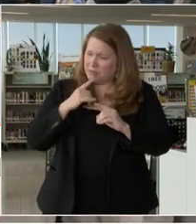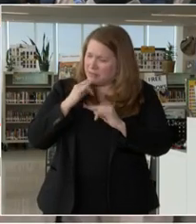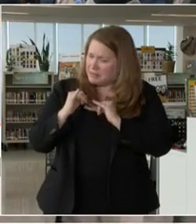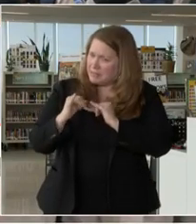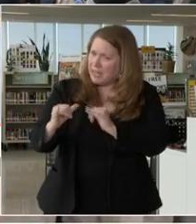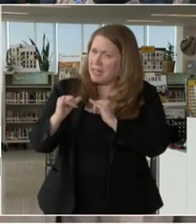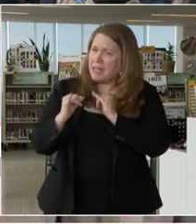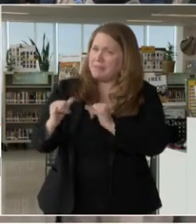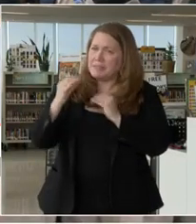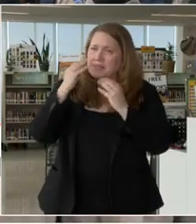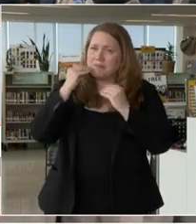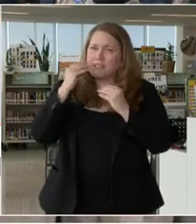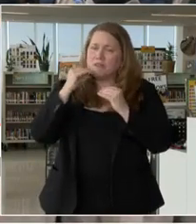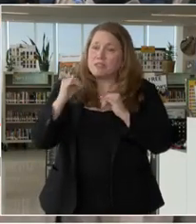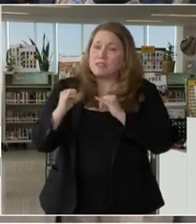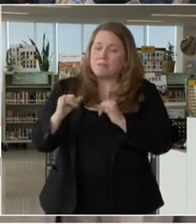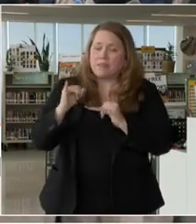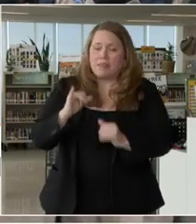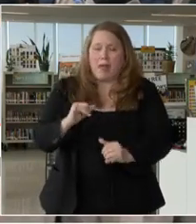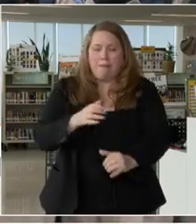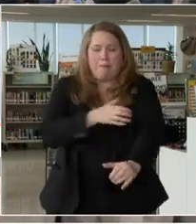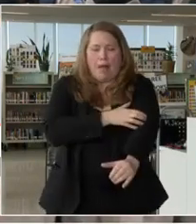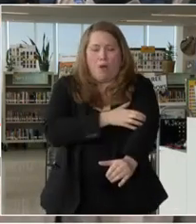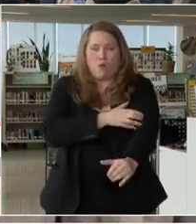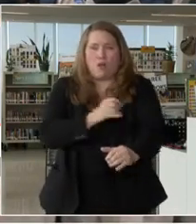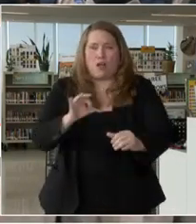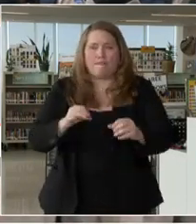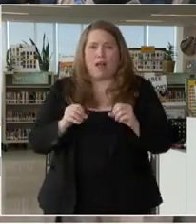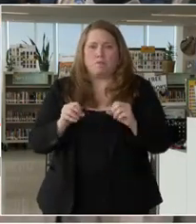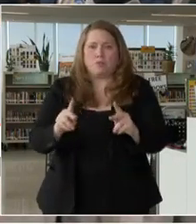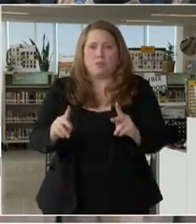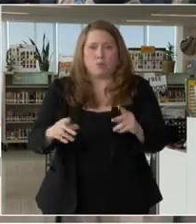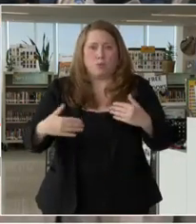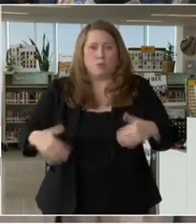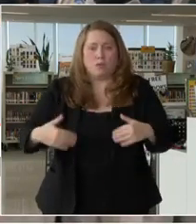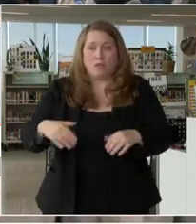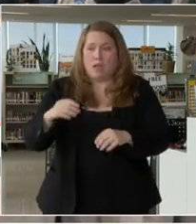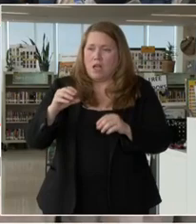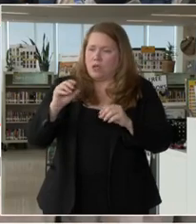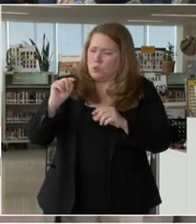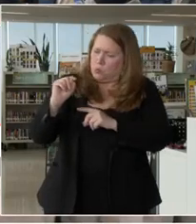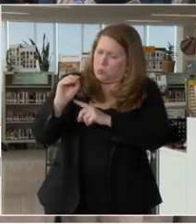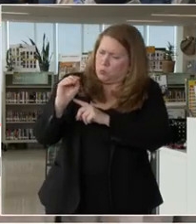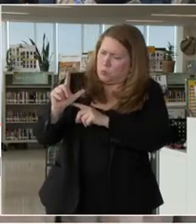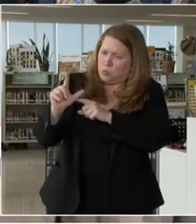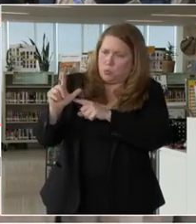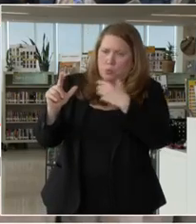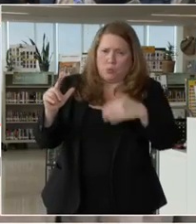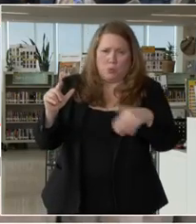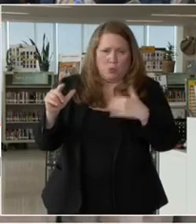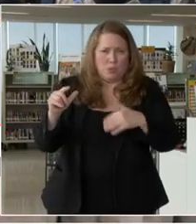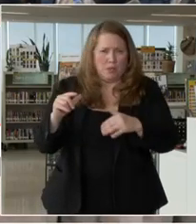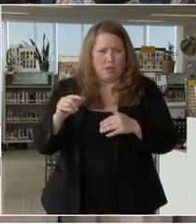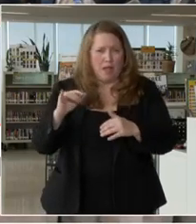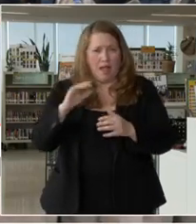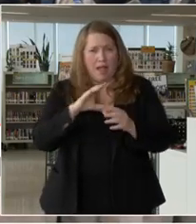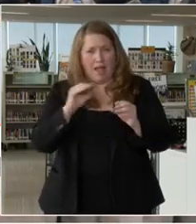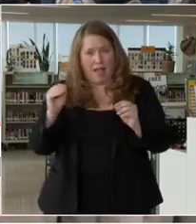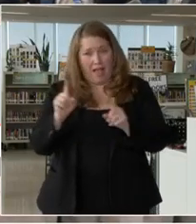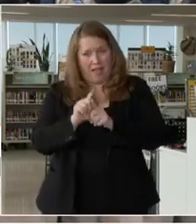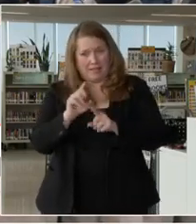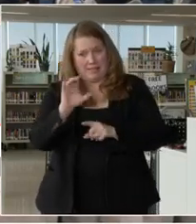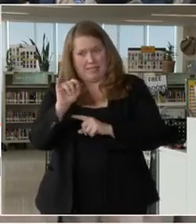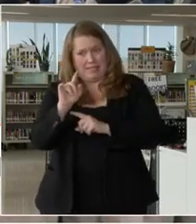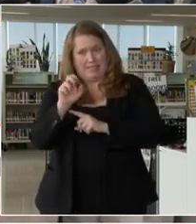And that is a powerful thing. That is a powerful thing, a powerful tool that we have at our disposal as citizens of the District of Columbia.